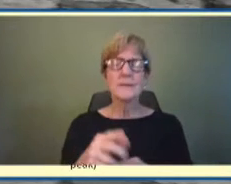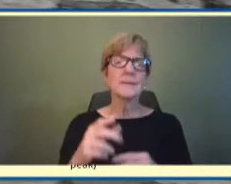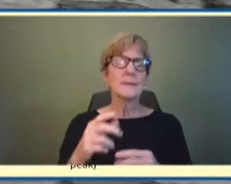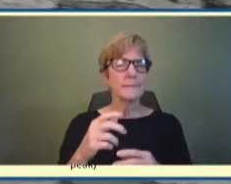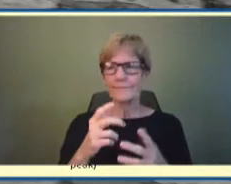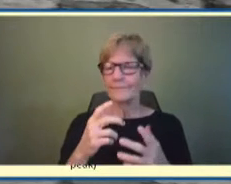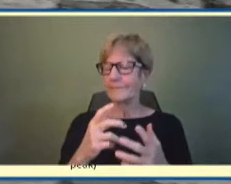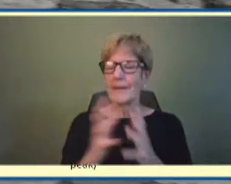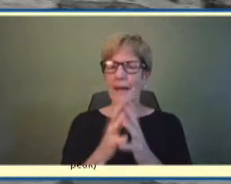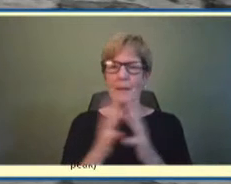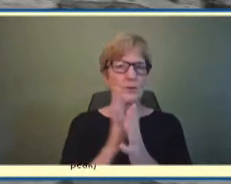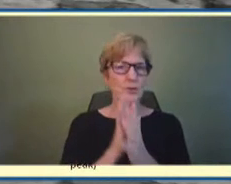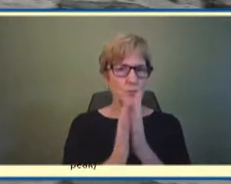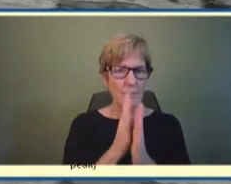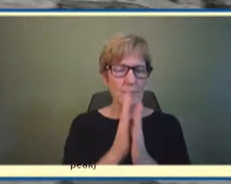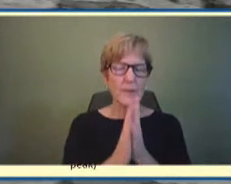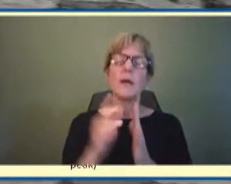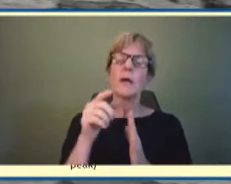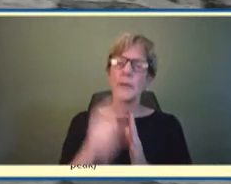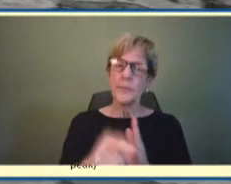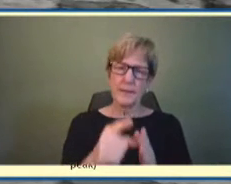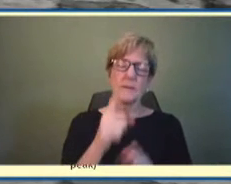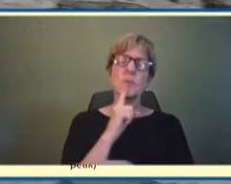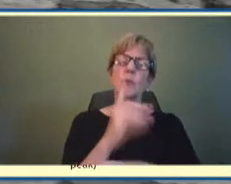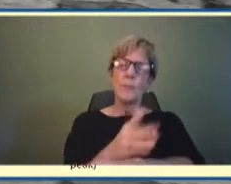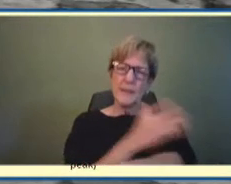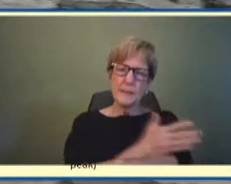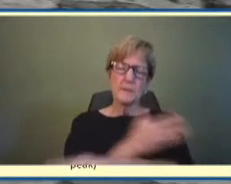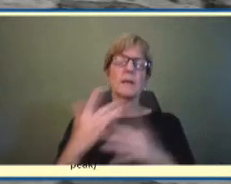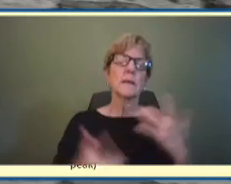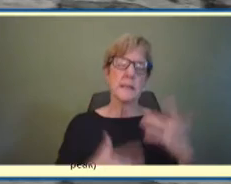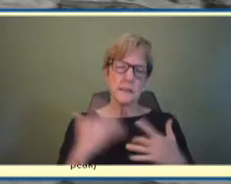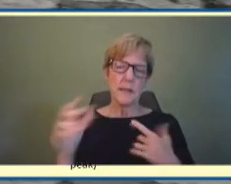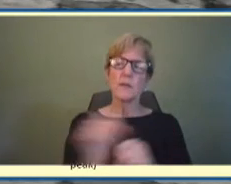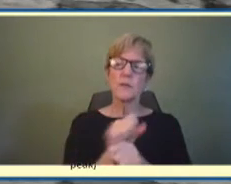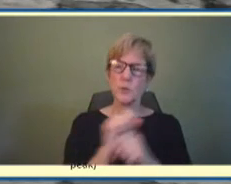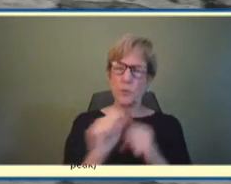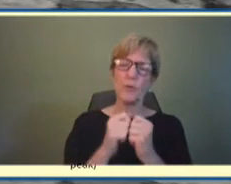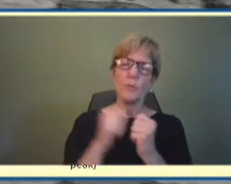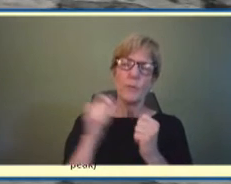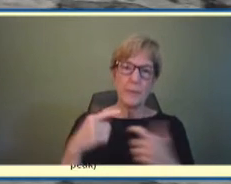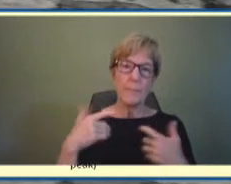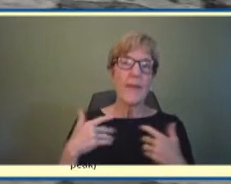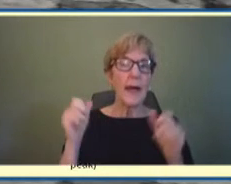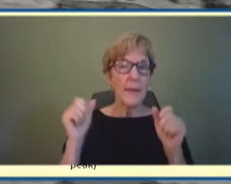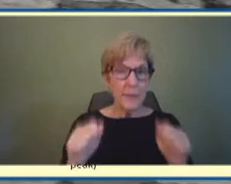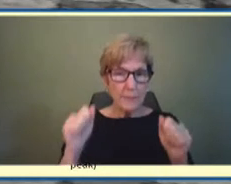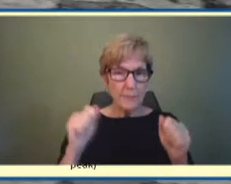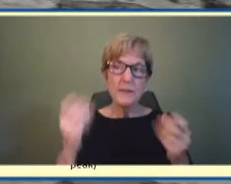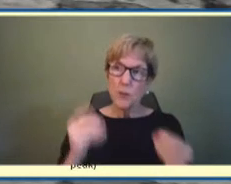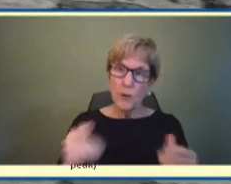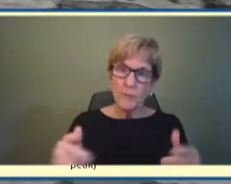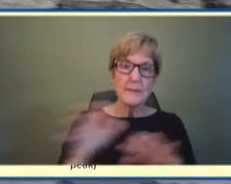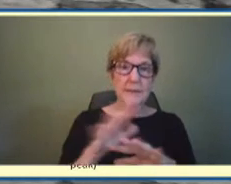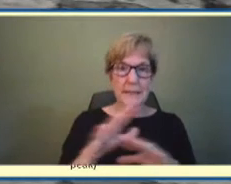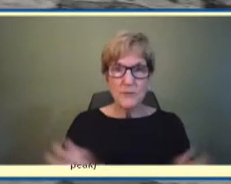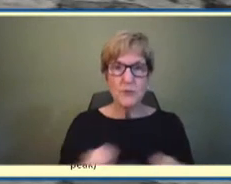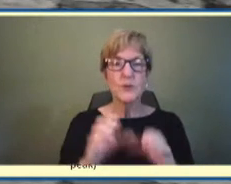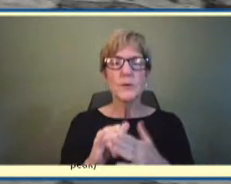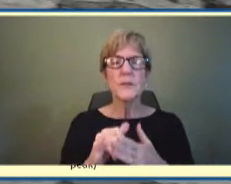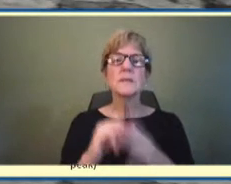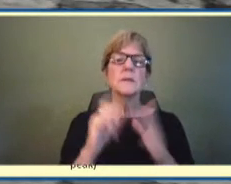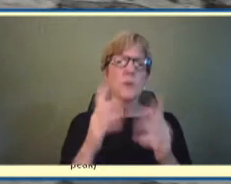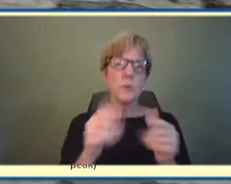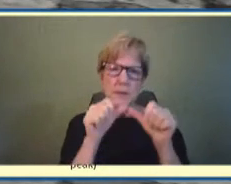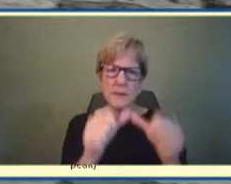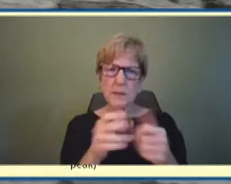this project is going to be doing that so it's it's really exciting to be able to work with someone who's got the capacity to do these type of improvements if you roll the video we'll go down